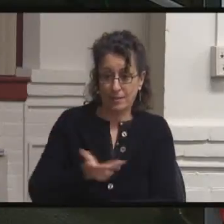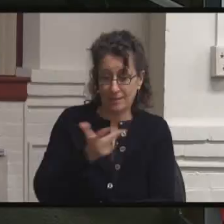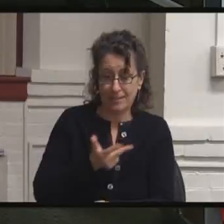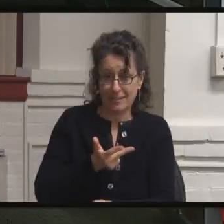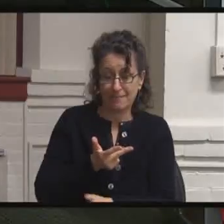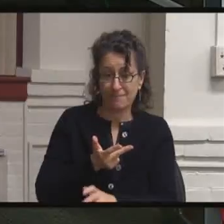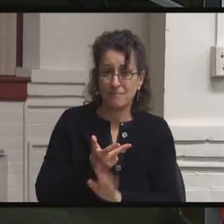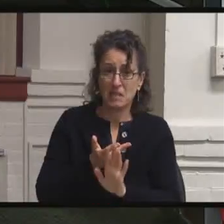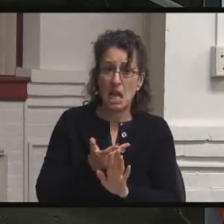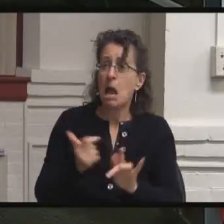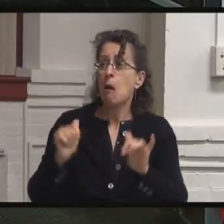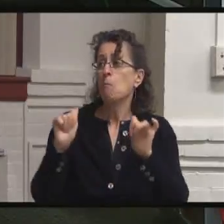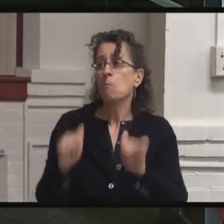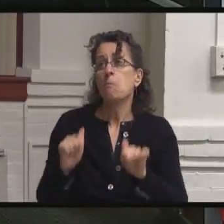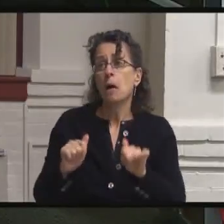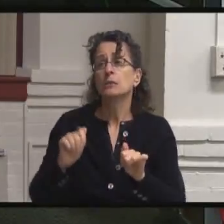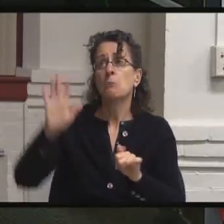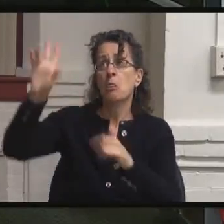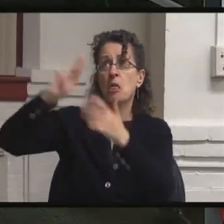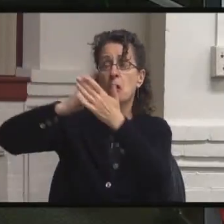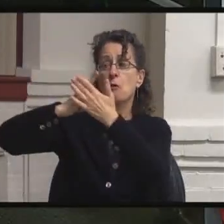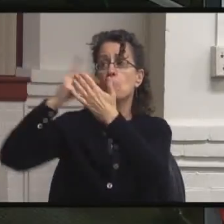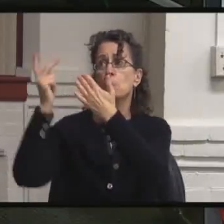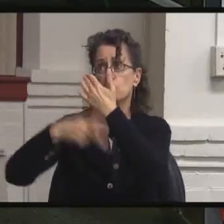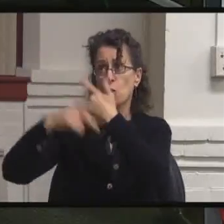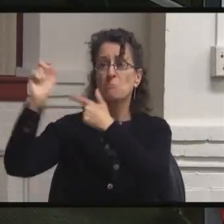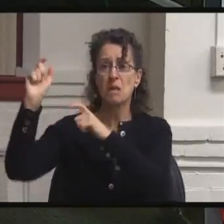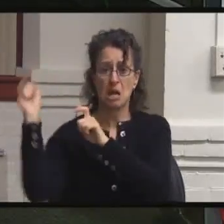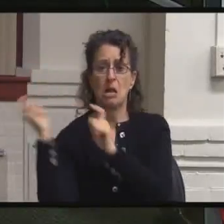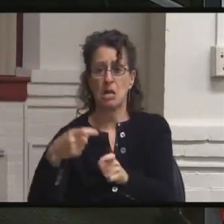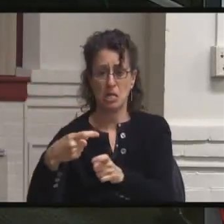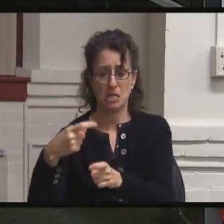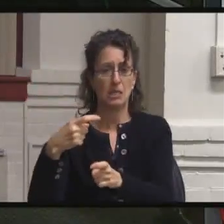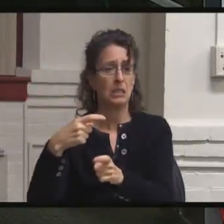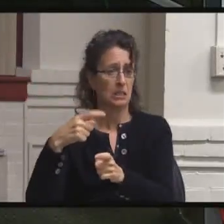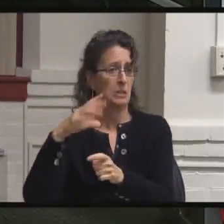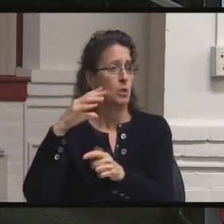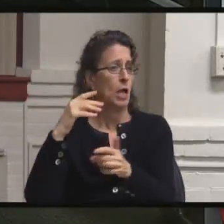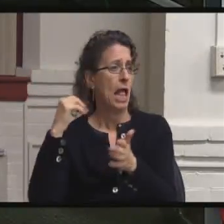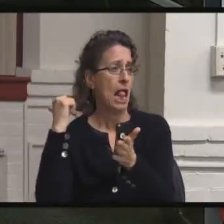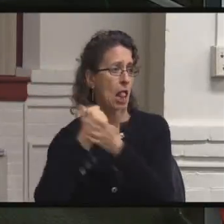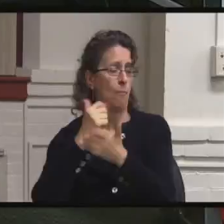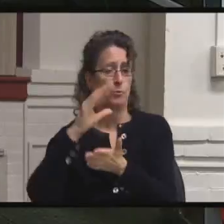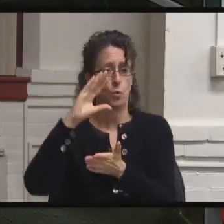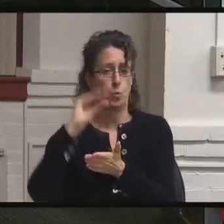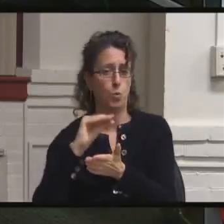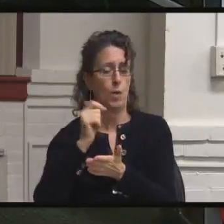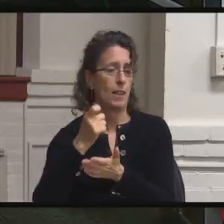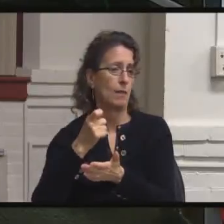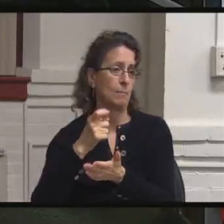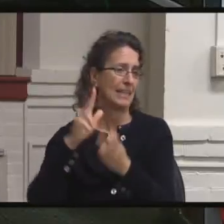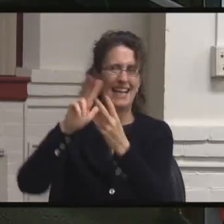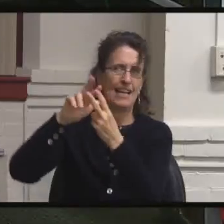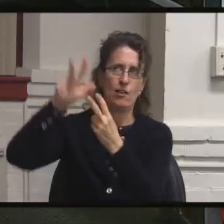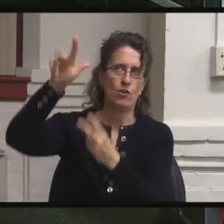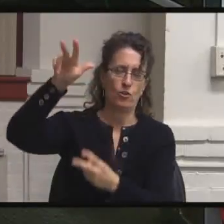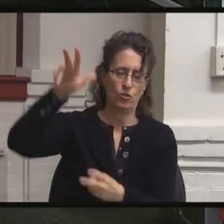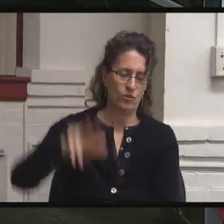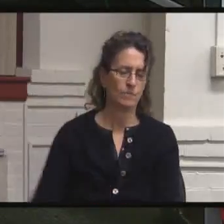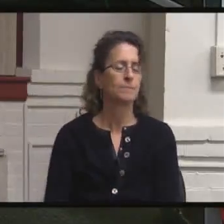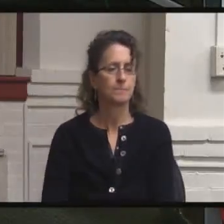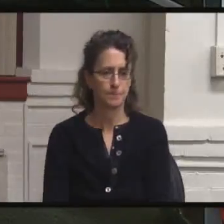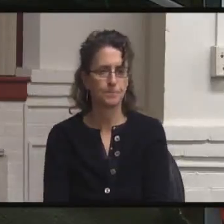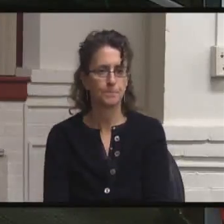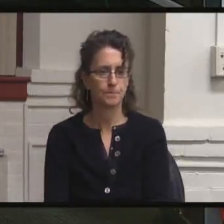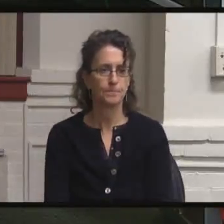programmatic guidelines, there would be a cost share between the town and either Efficiency Vermont or Wyndham Wood